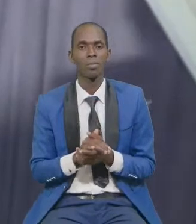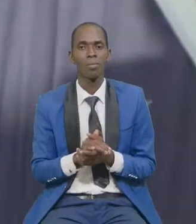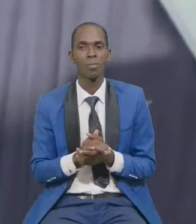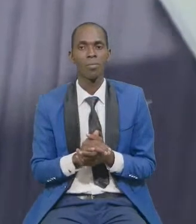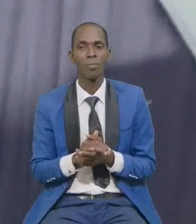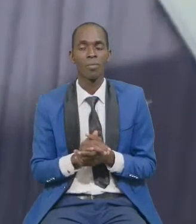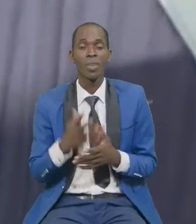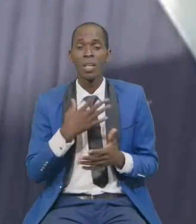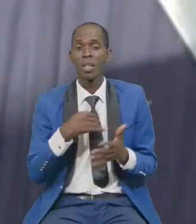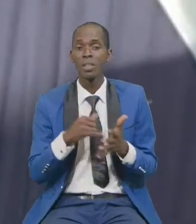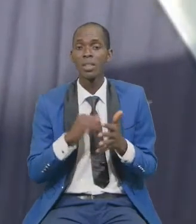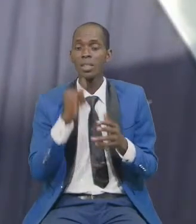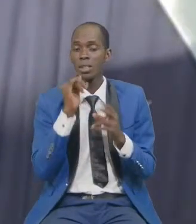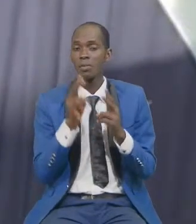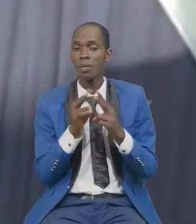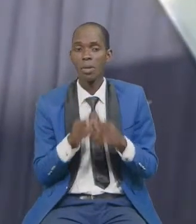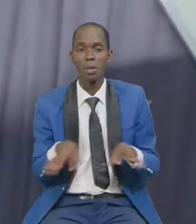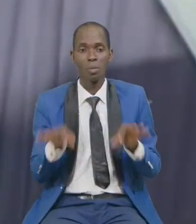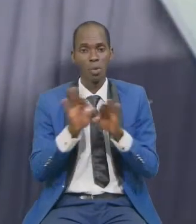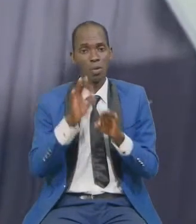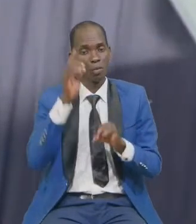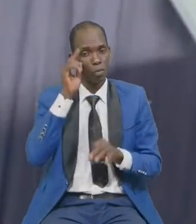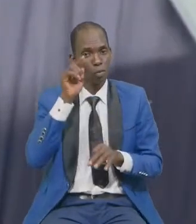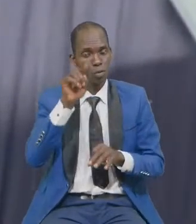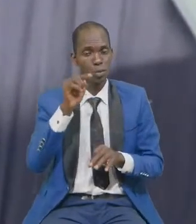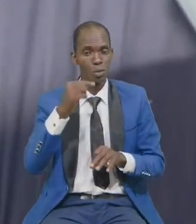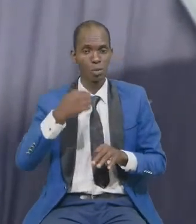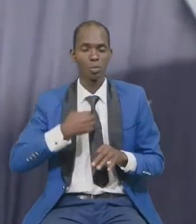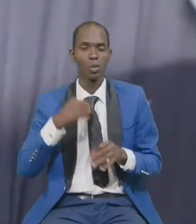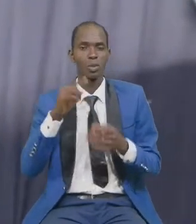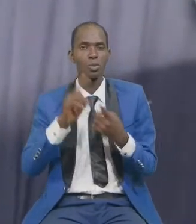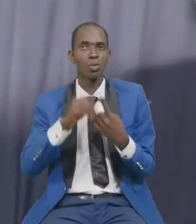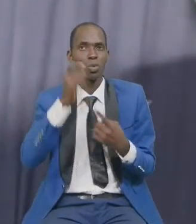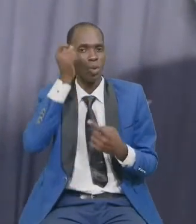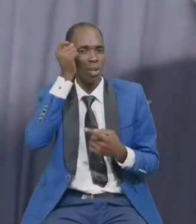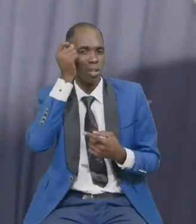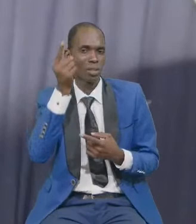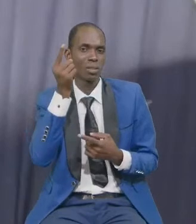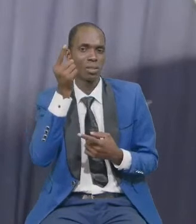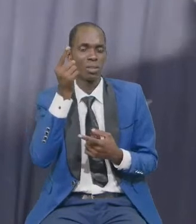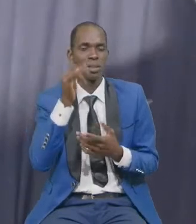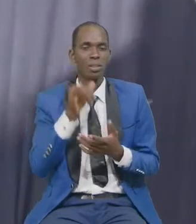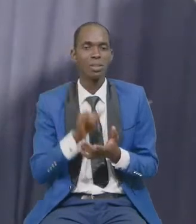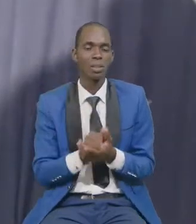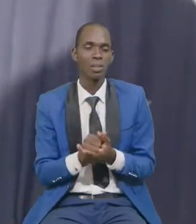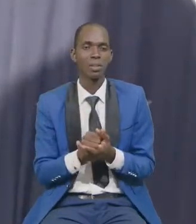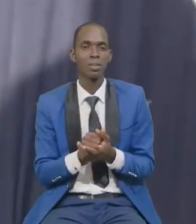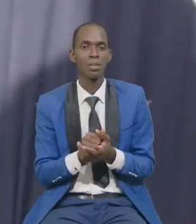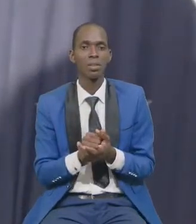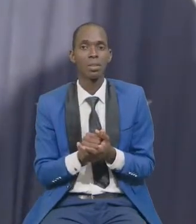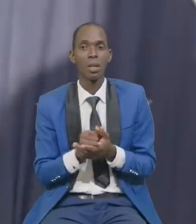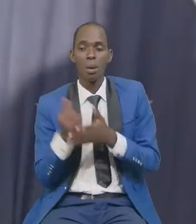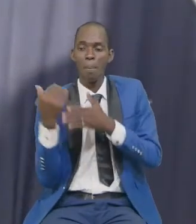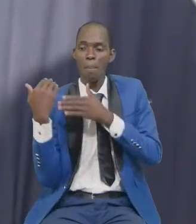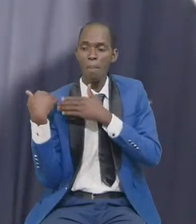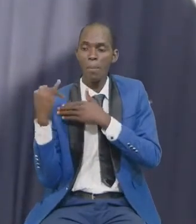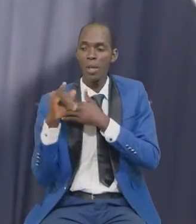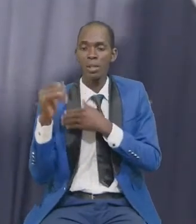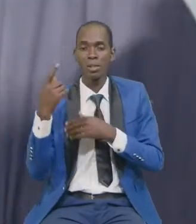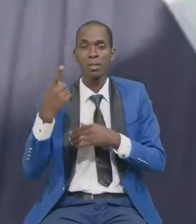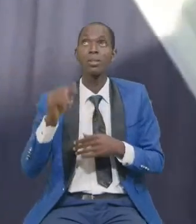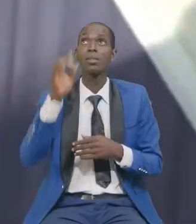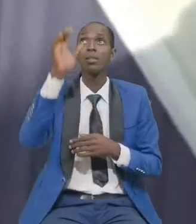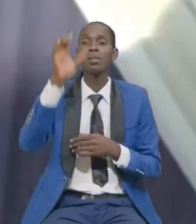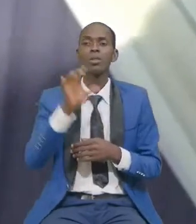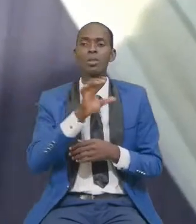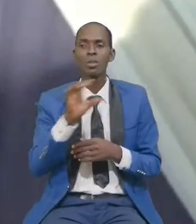And it's very important for you, for me, to understand that bearing the cross